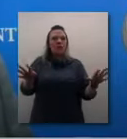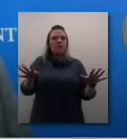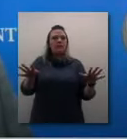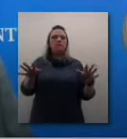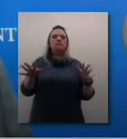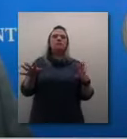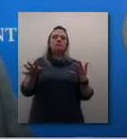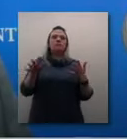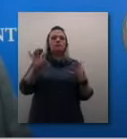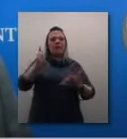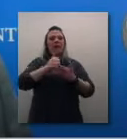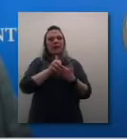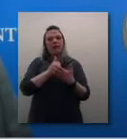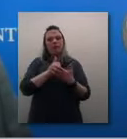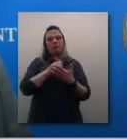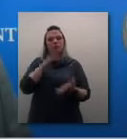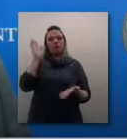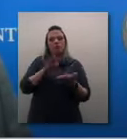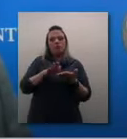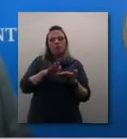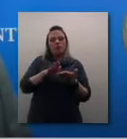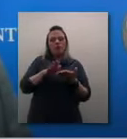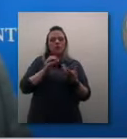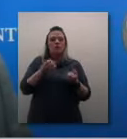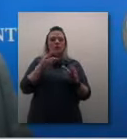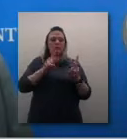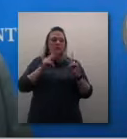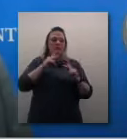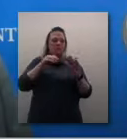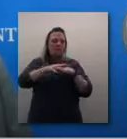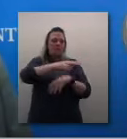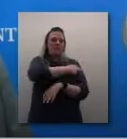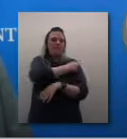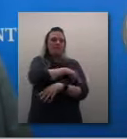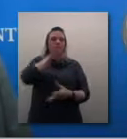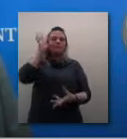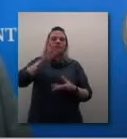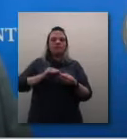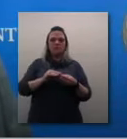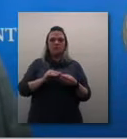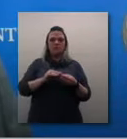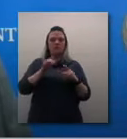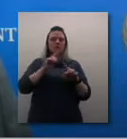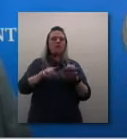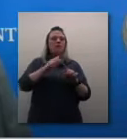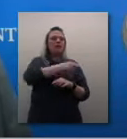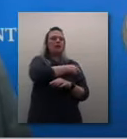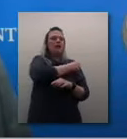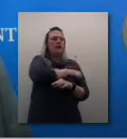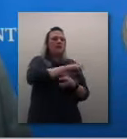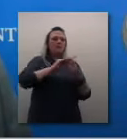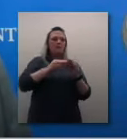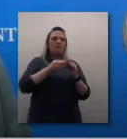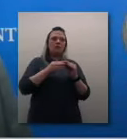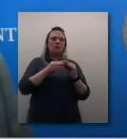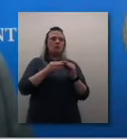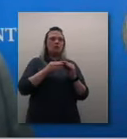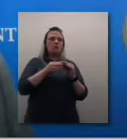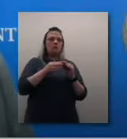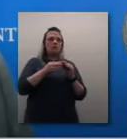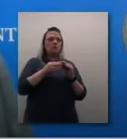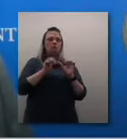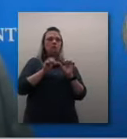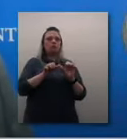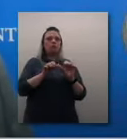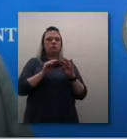coronavirus, is helping to reduce the number of hospitalizations in total. But our hospitalizations have been staying pretty static as